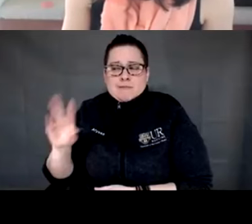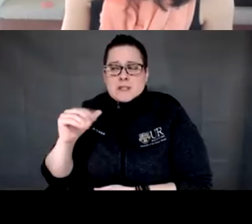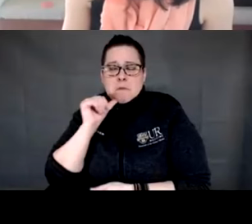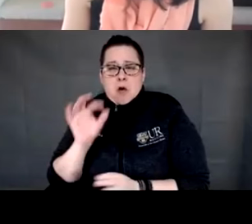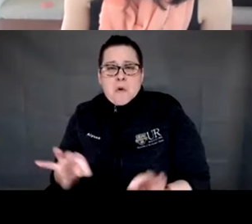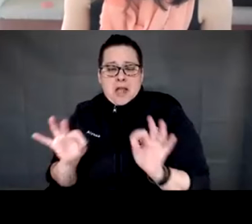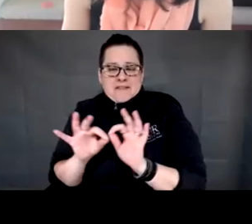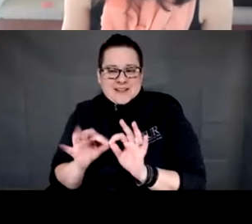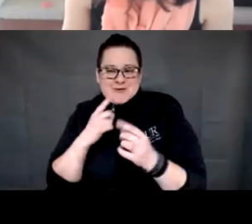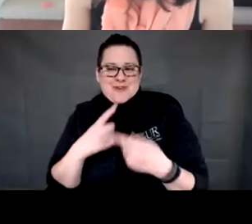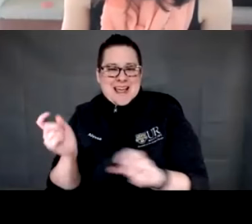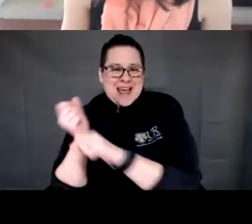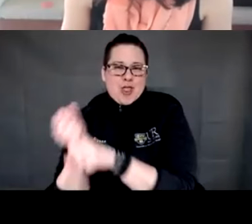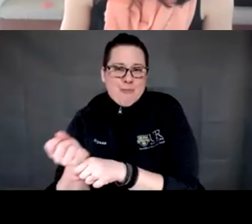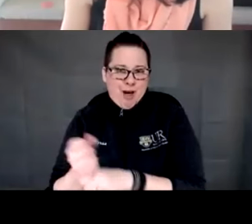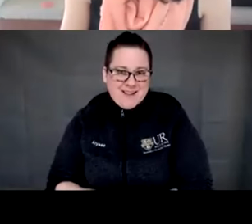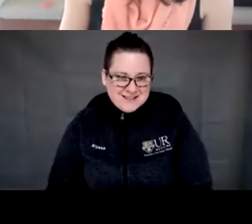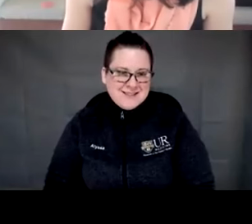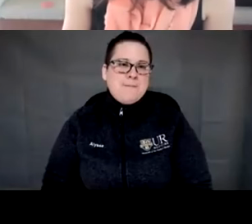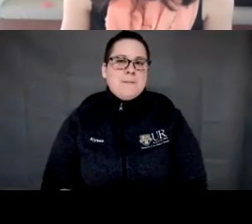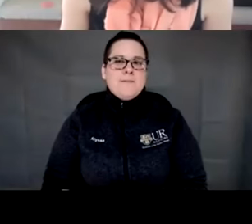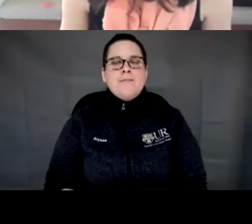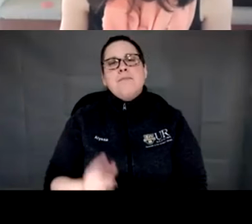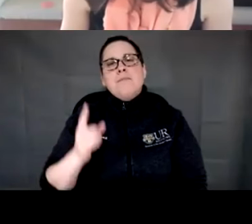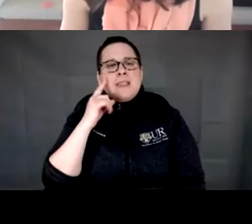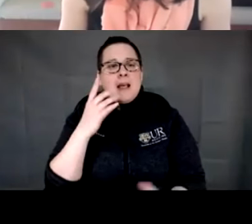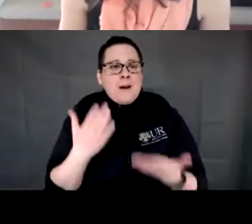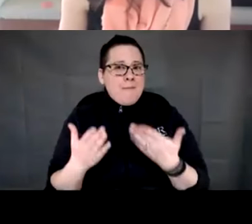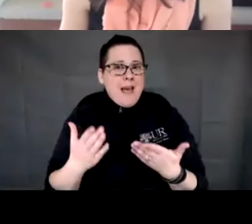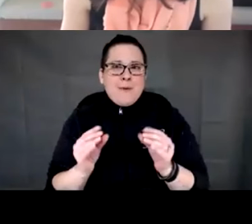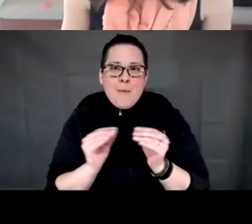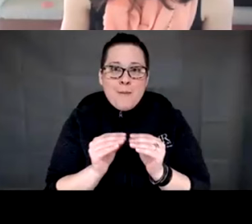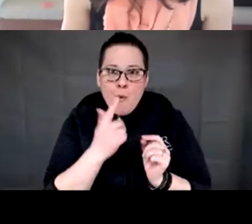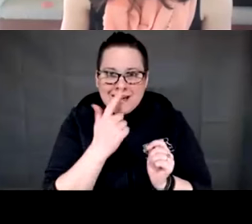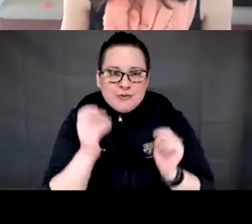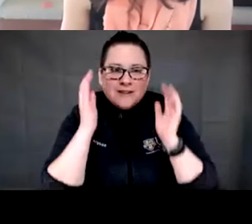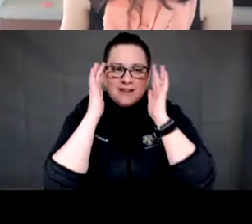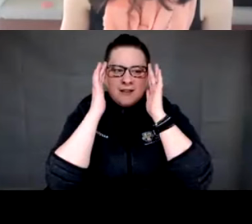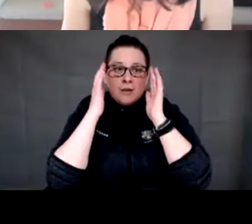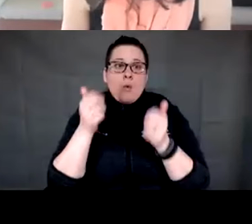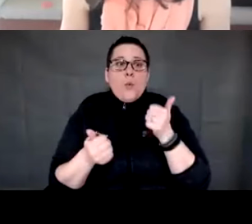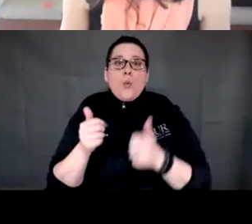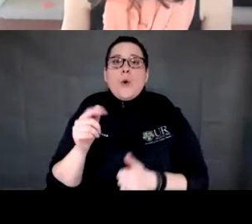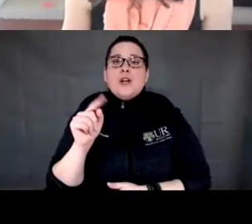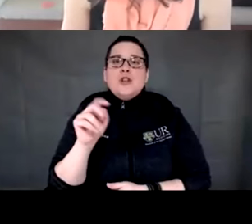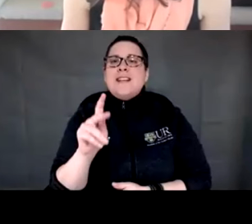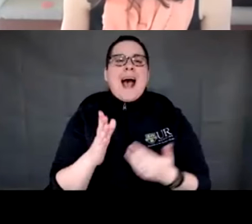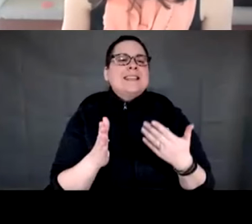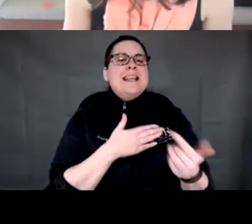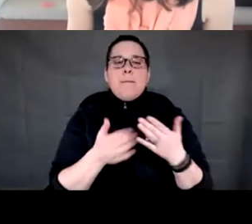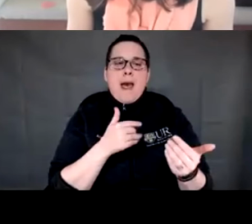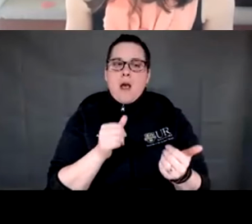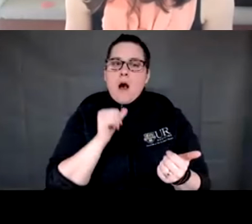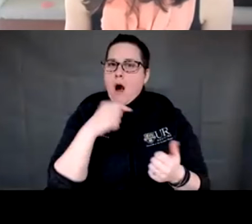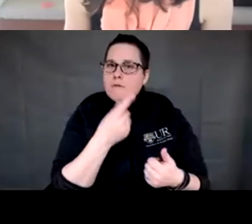relevant to the success of the well-learned movement. I think perhaps even more interesting to me are the task-independent uninstructed